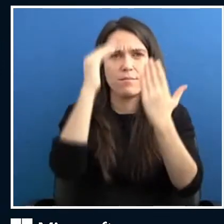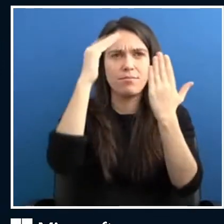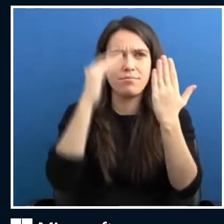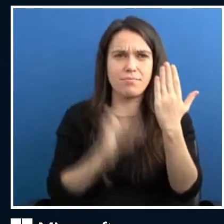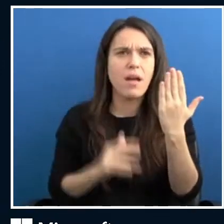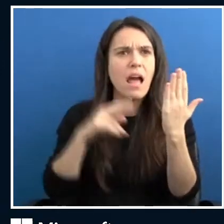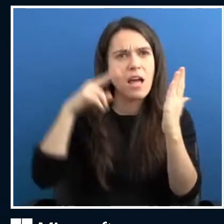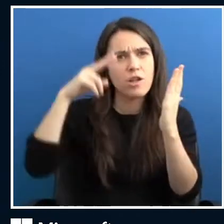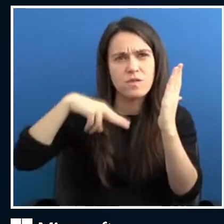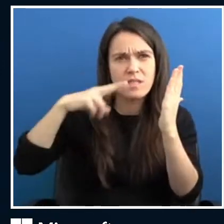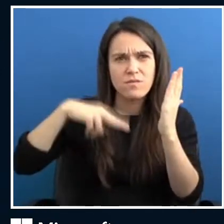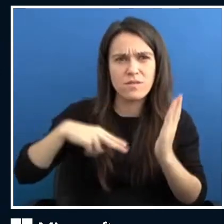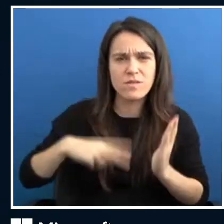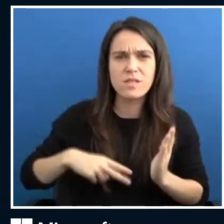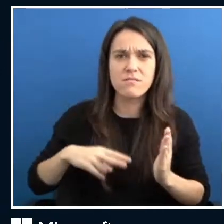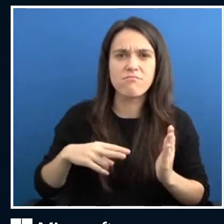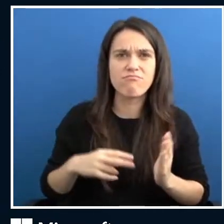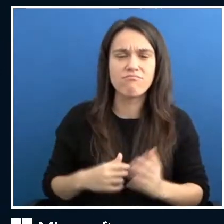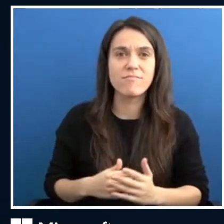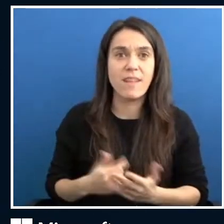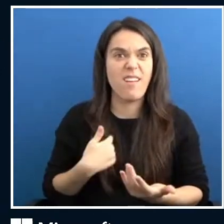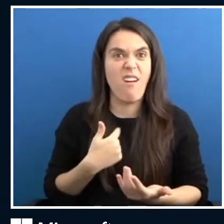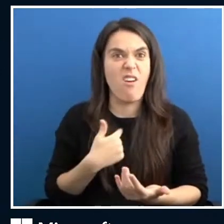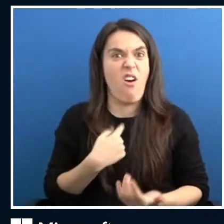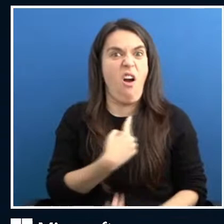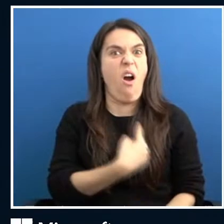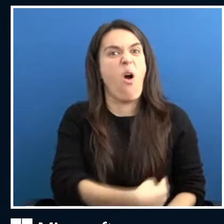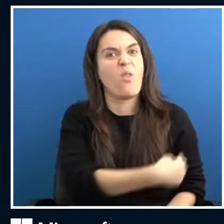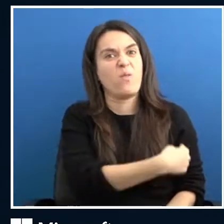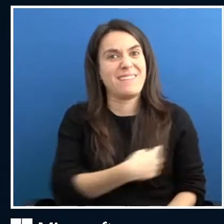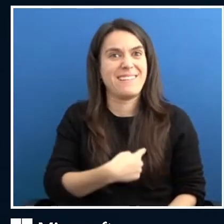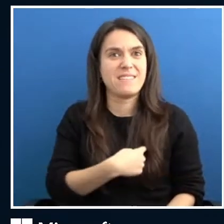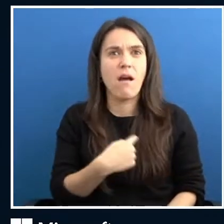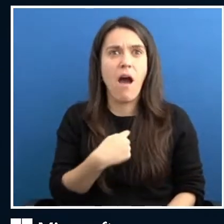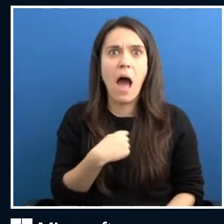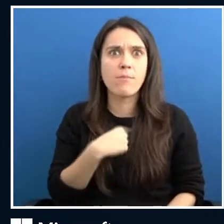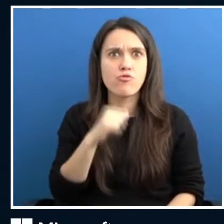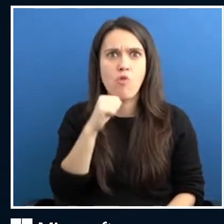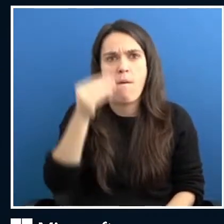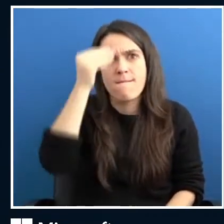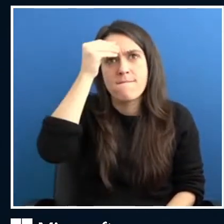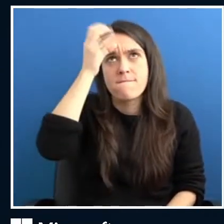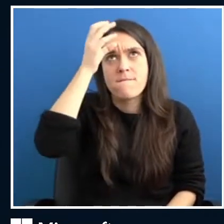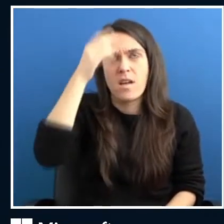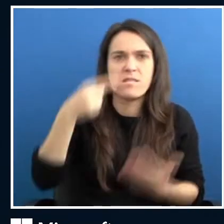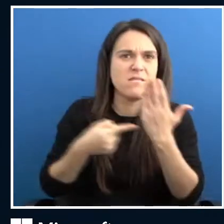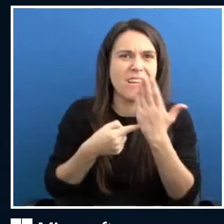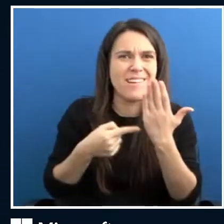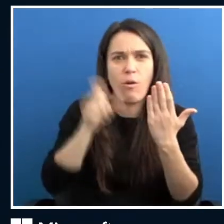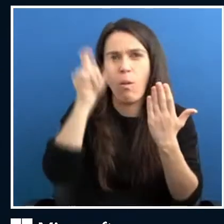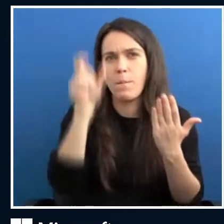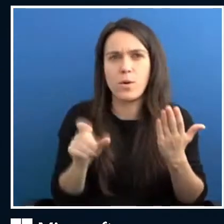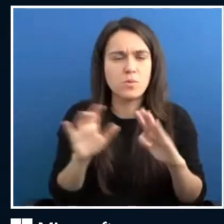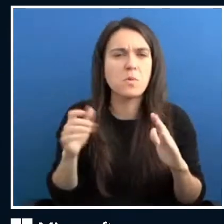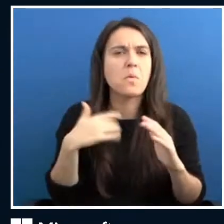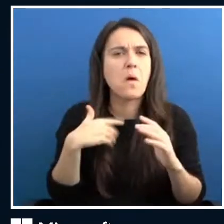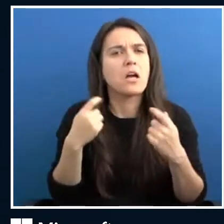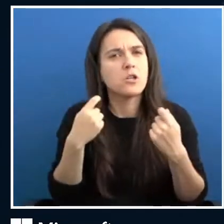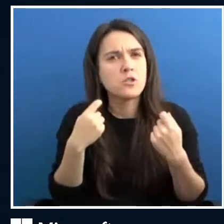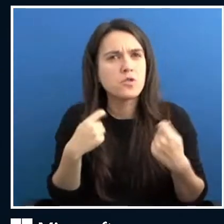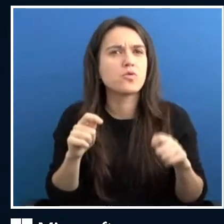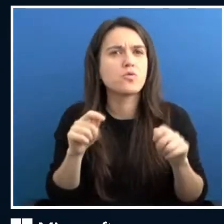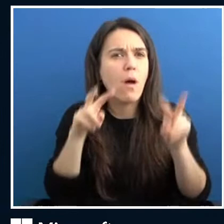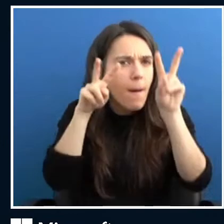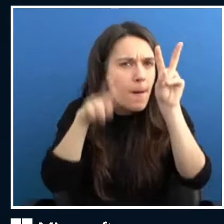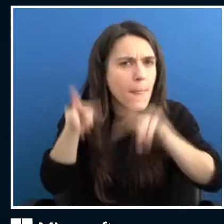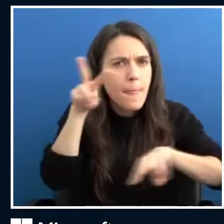And honestly, if I can understand it, I'm not a technical person. I tried to take an applied